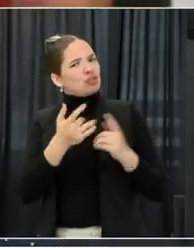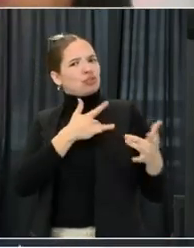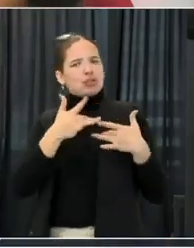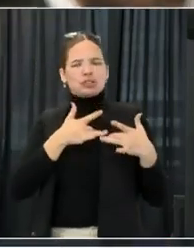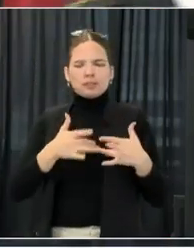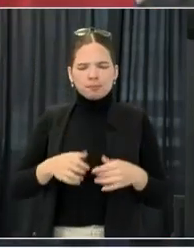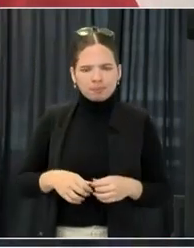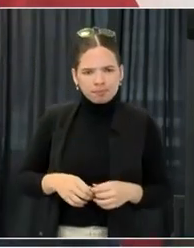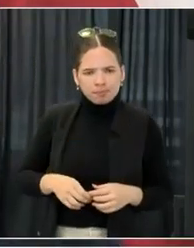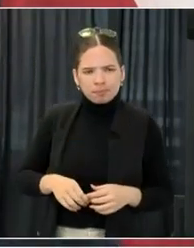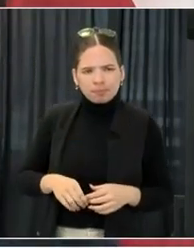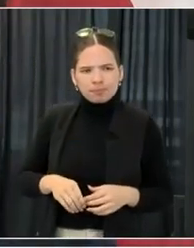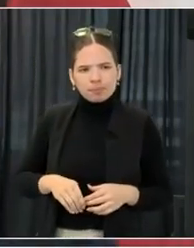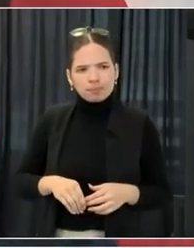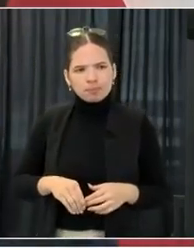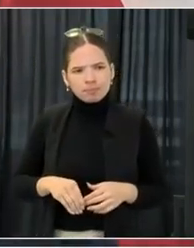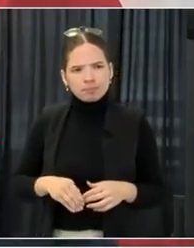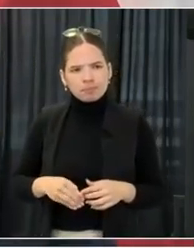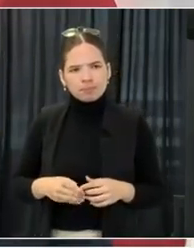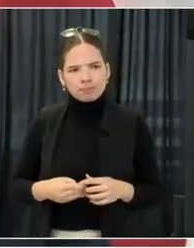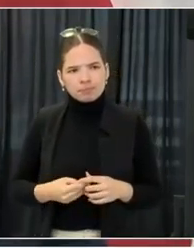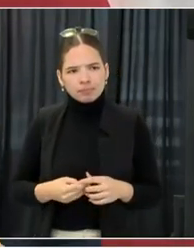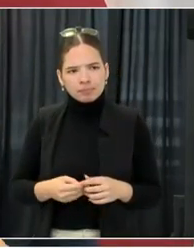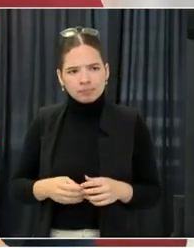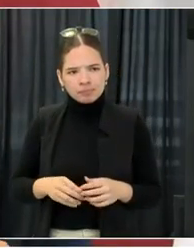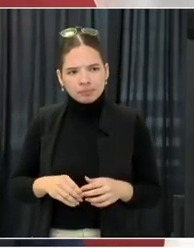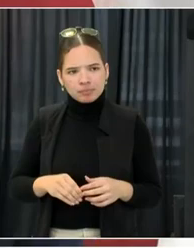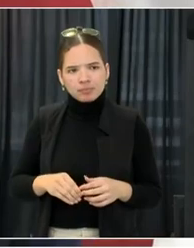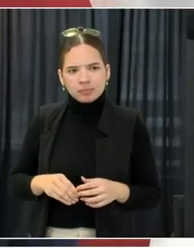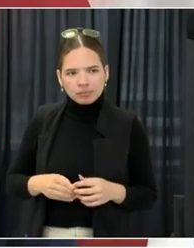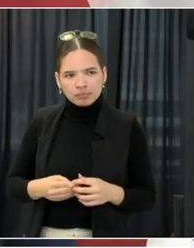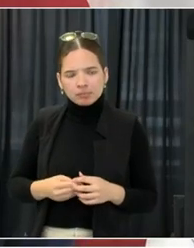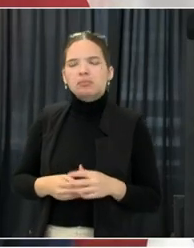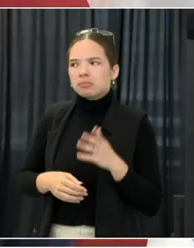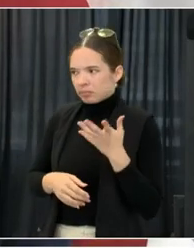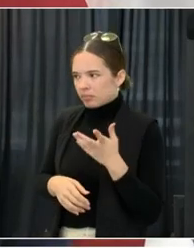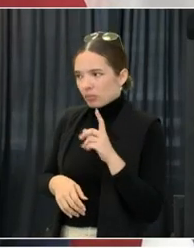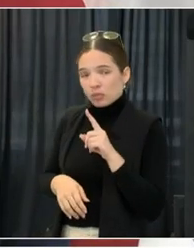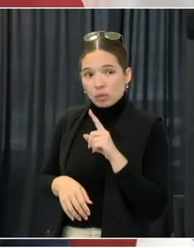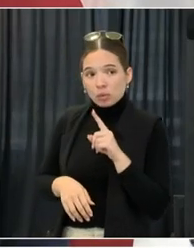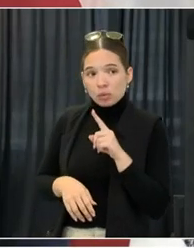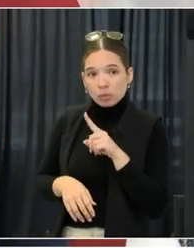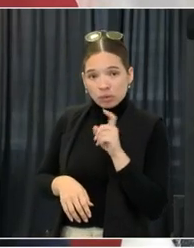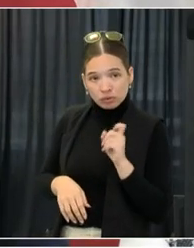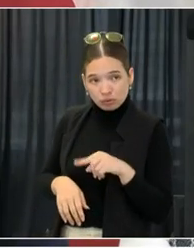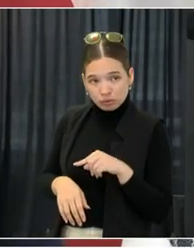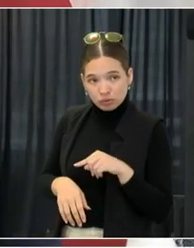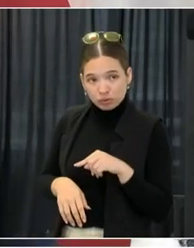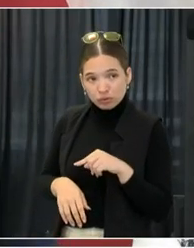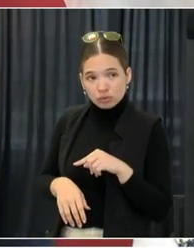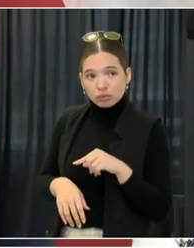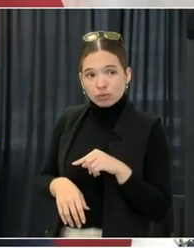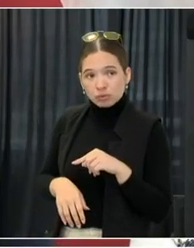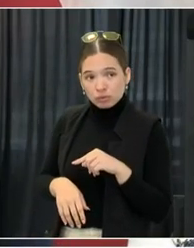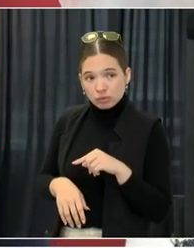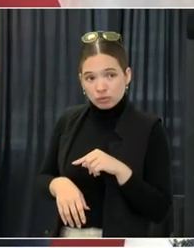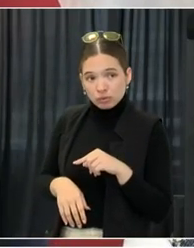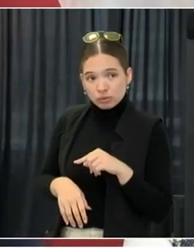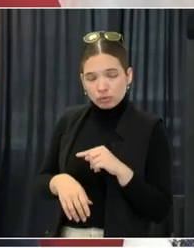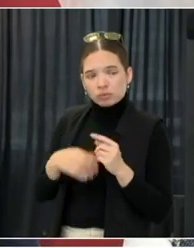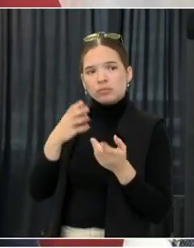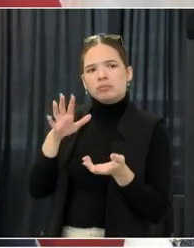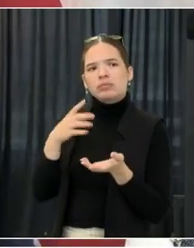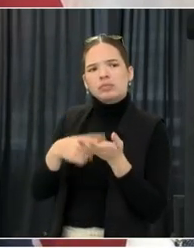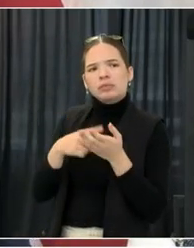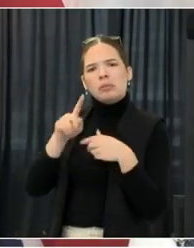Okay, I'll take a couple more. And this is for the chief. In talking about the youth and the gun violence, which was